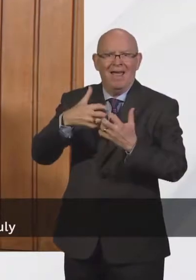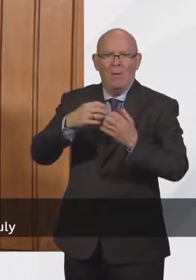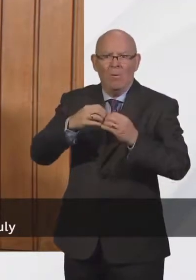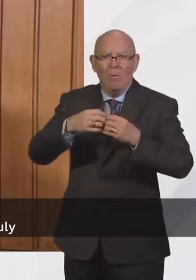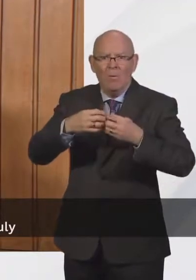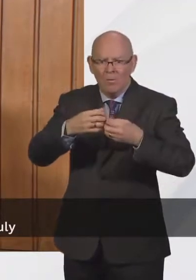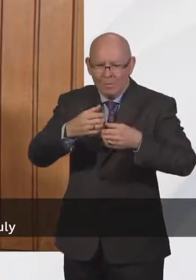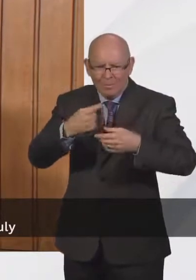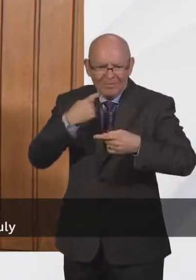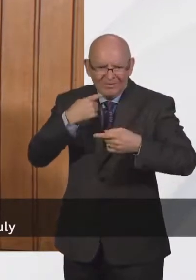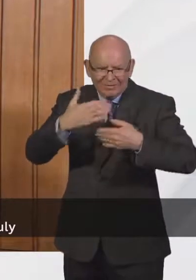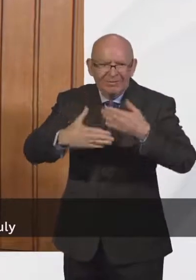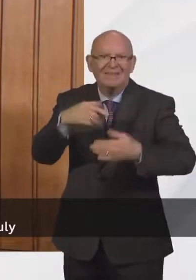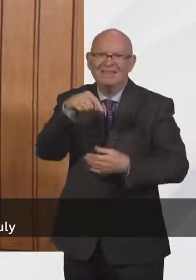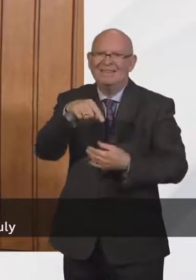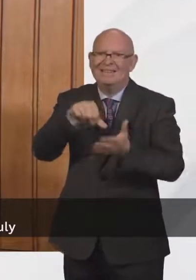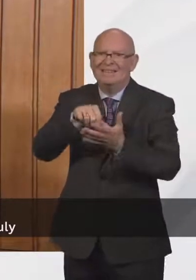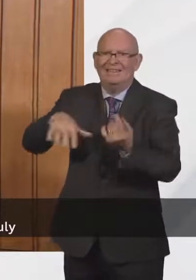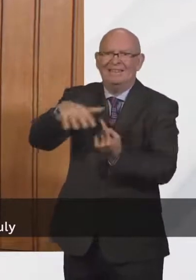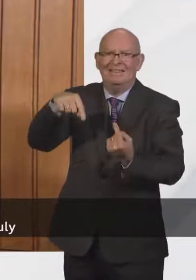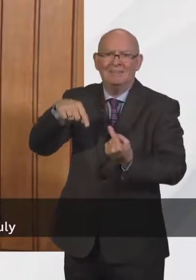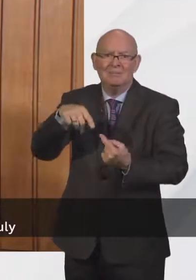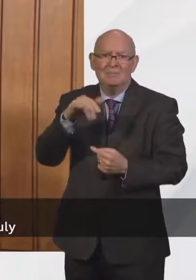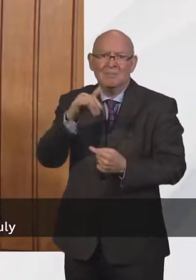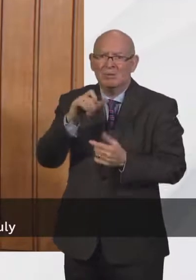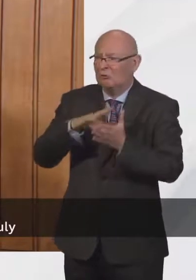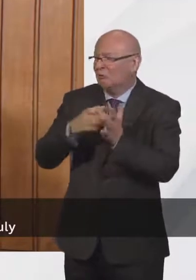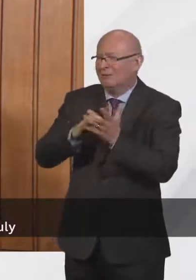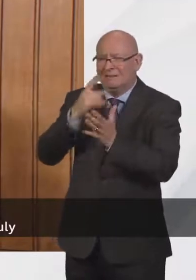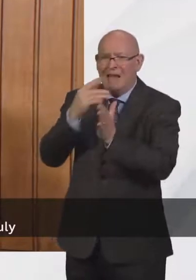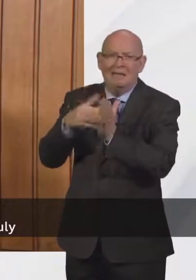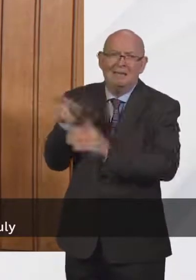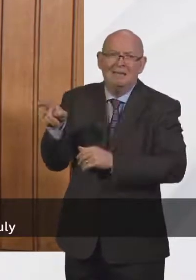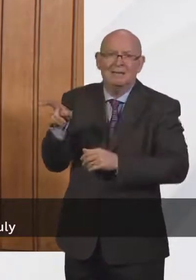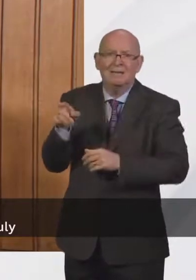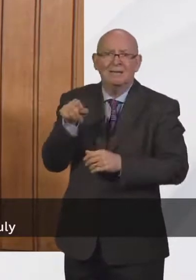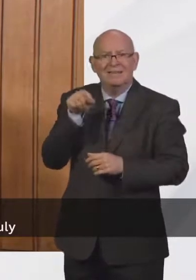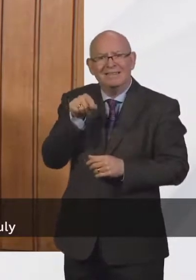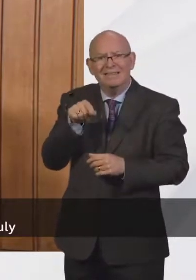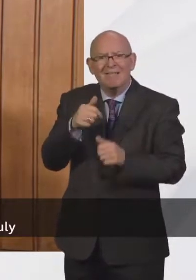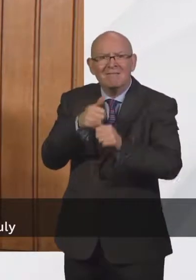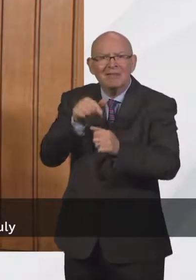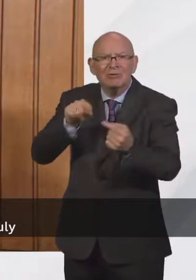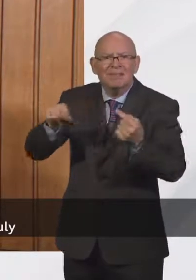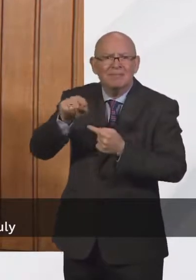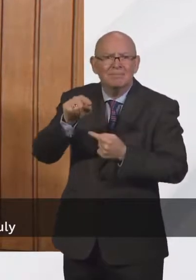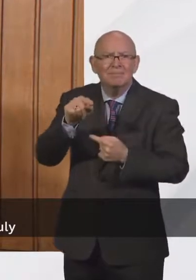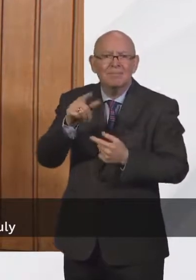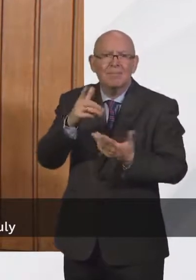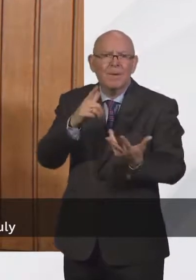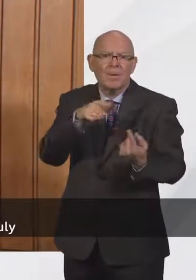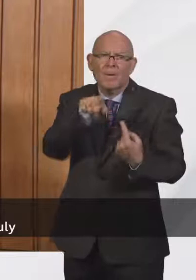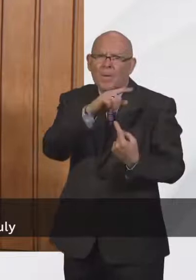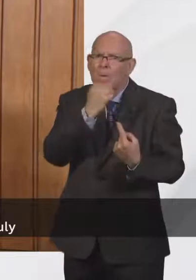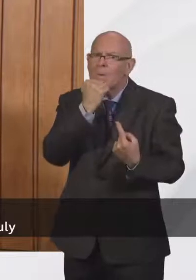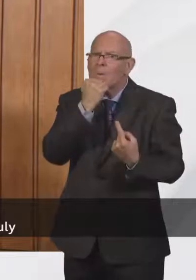so there's that whole problem of proximity. They're often loud, so there's often people speaking quite loudly, and there are places where people go and